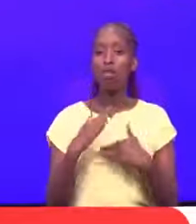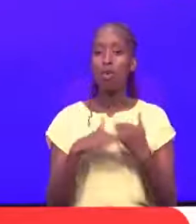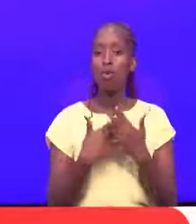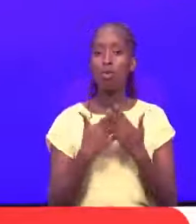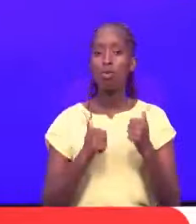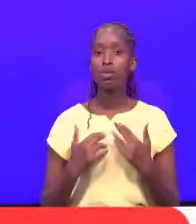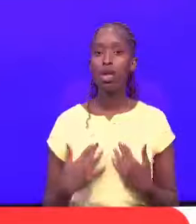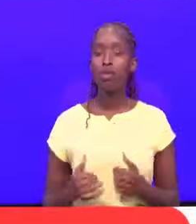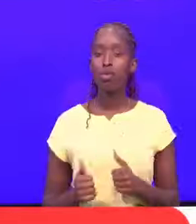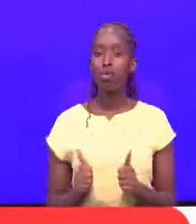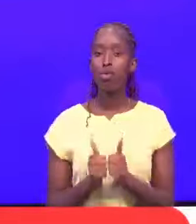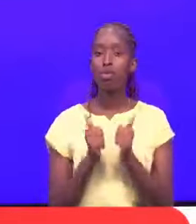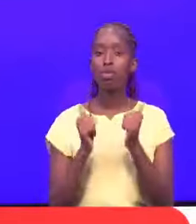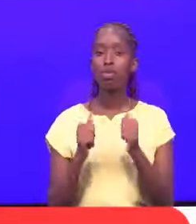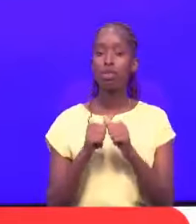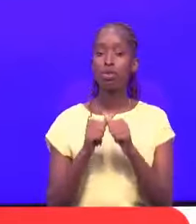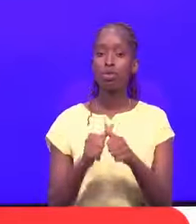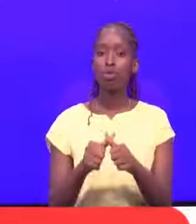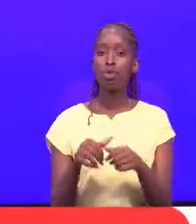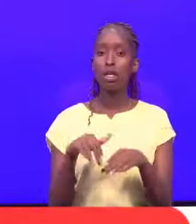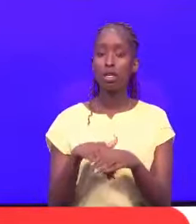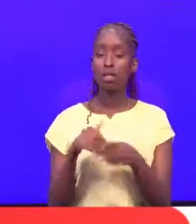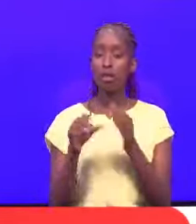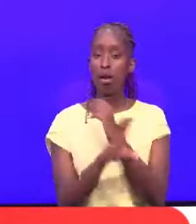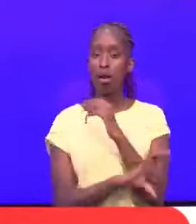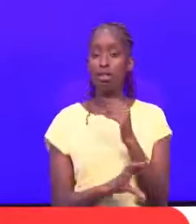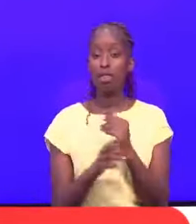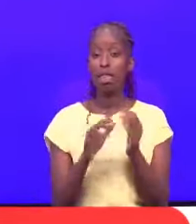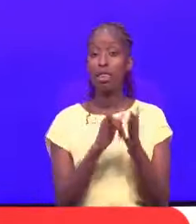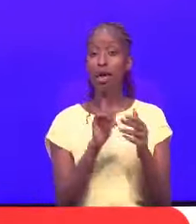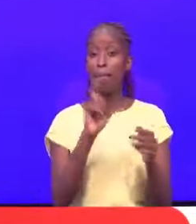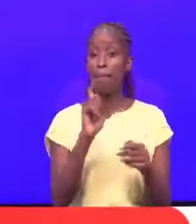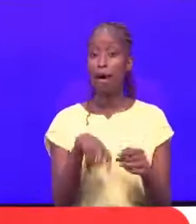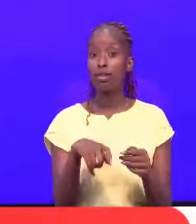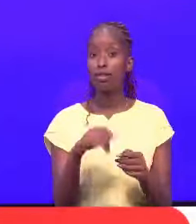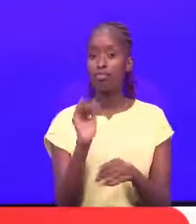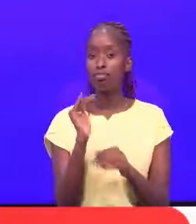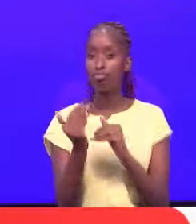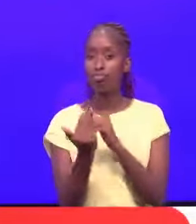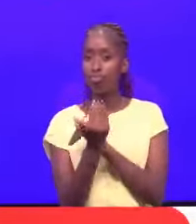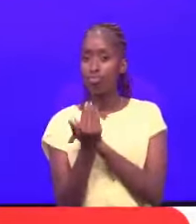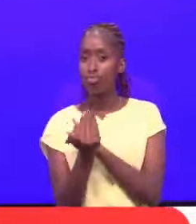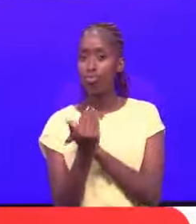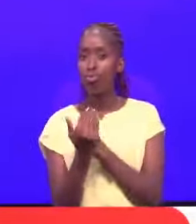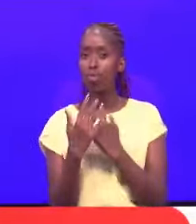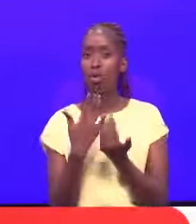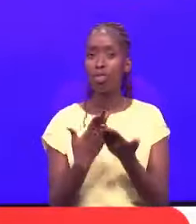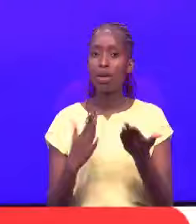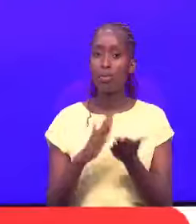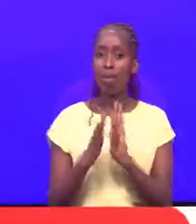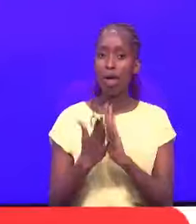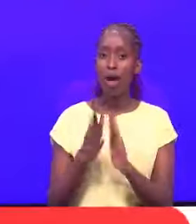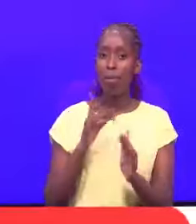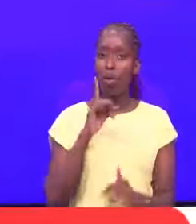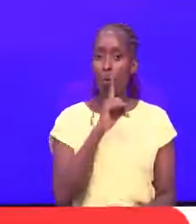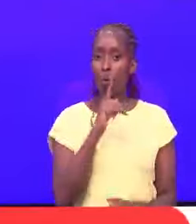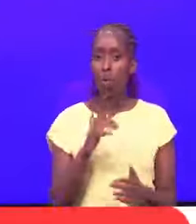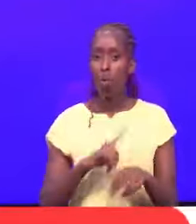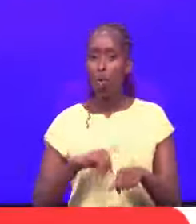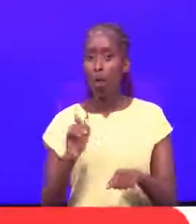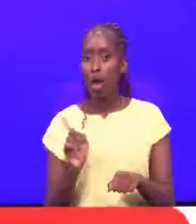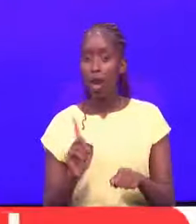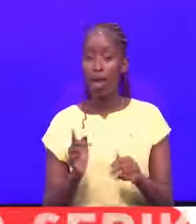country. And this is something that we must ask ourselves: where did the rain start beating us? And it